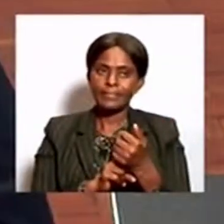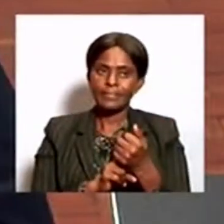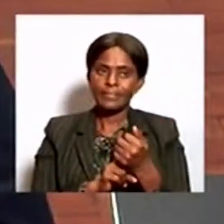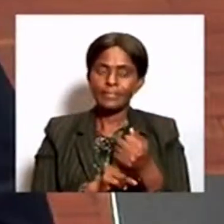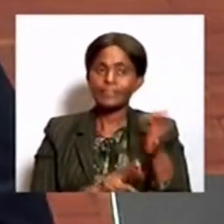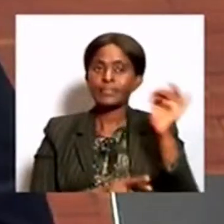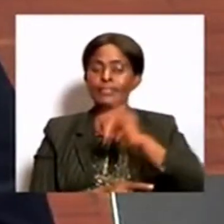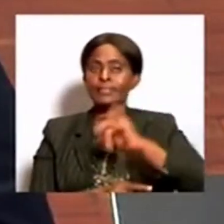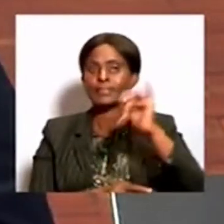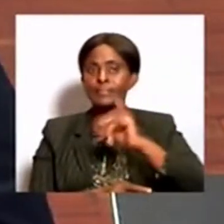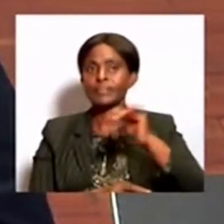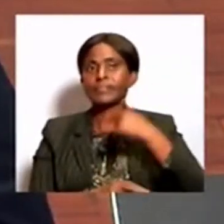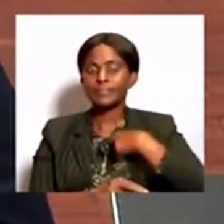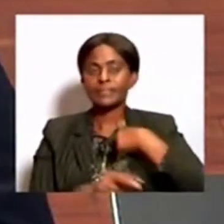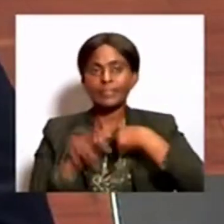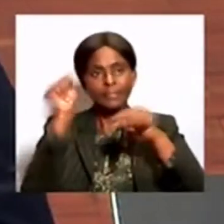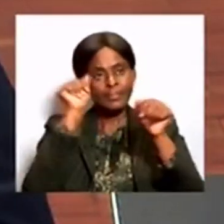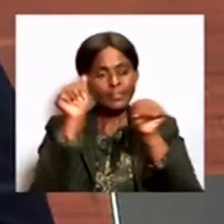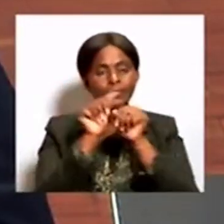Yes, I agree with you.